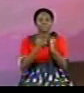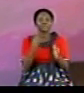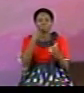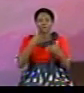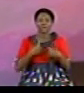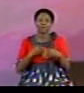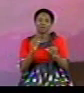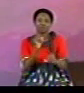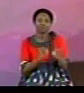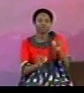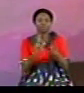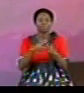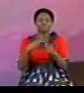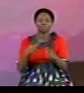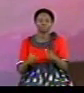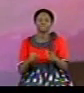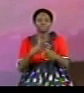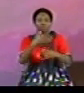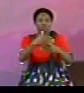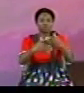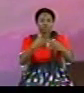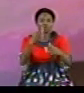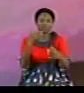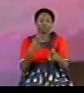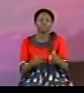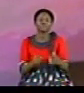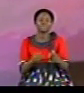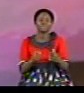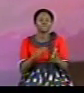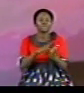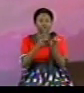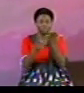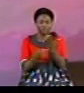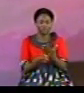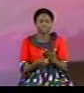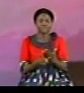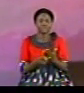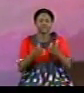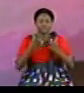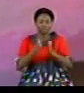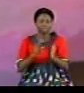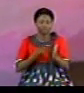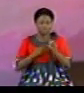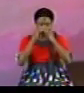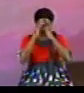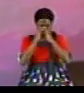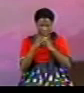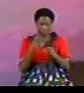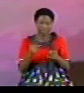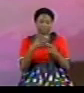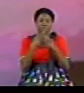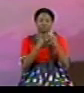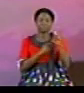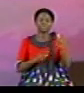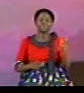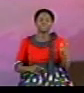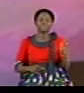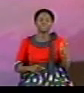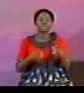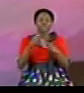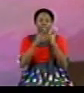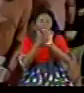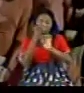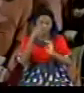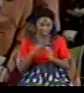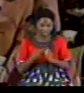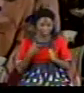the progress and to the success of today's program. Let's worship the name of the Lord. In Jesus' name we